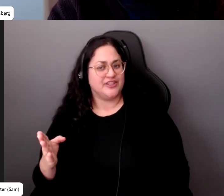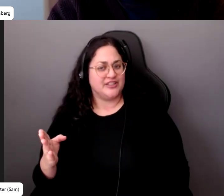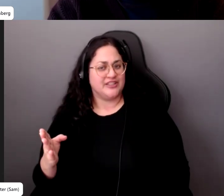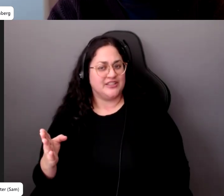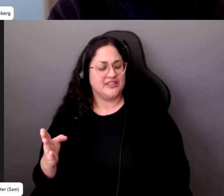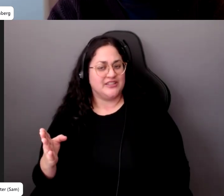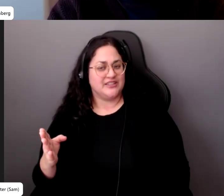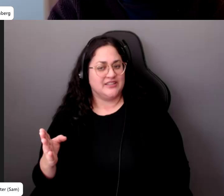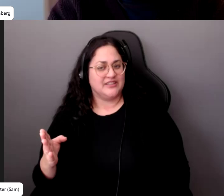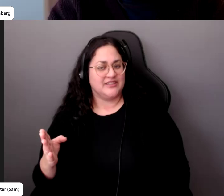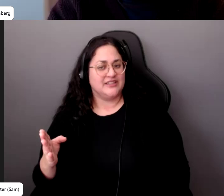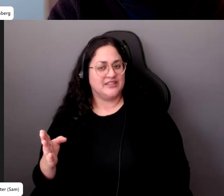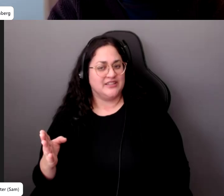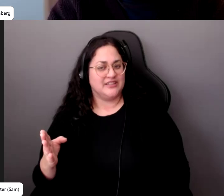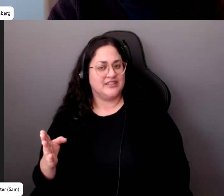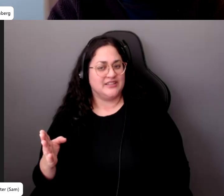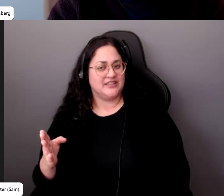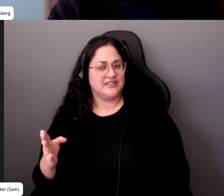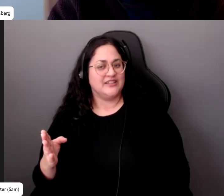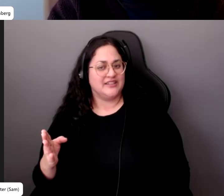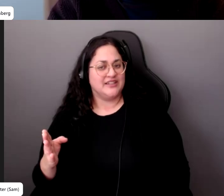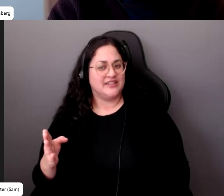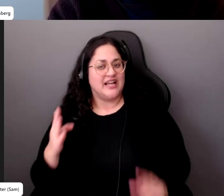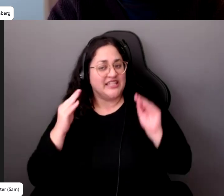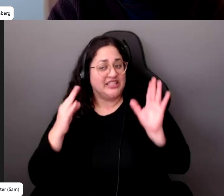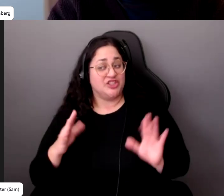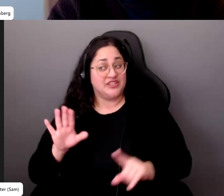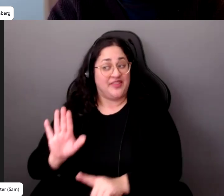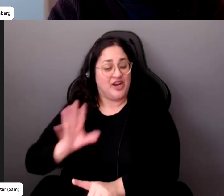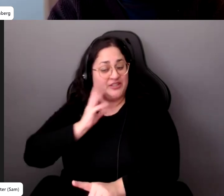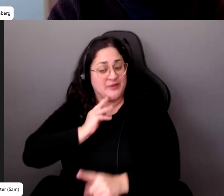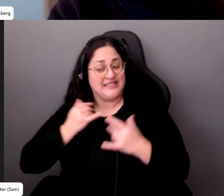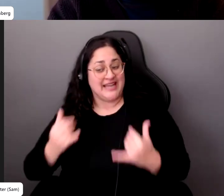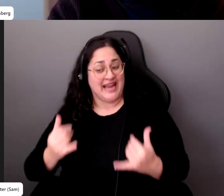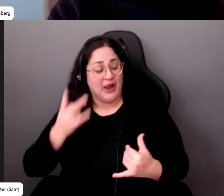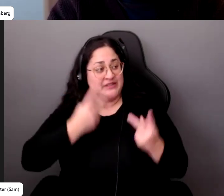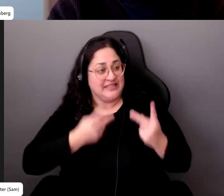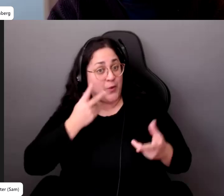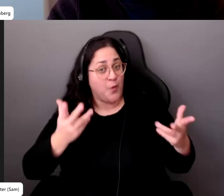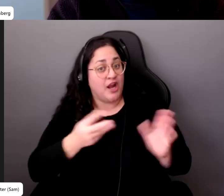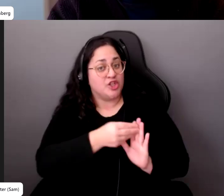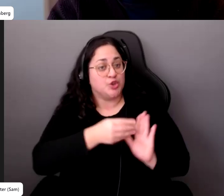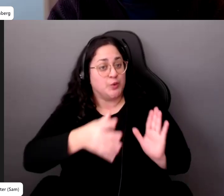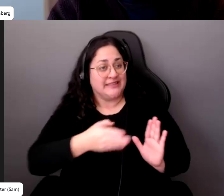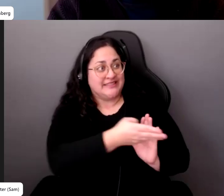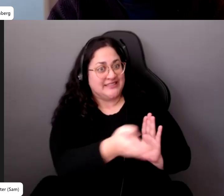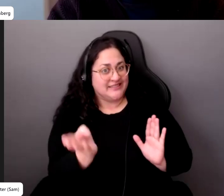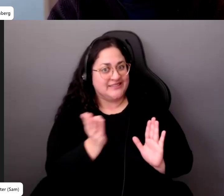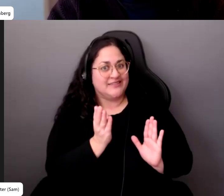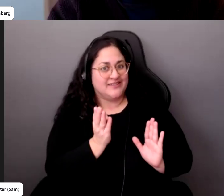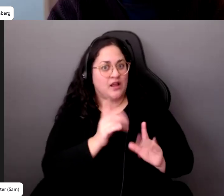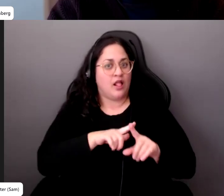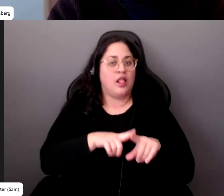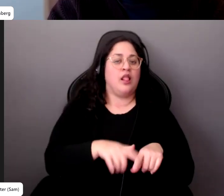telling their students and their parents not to rely on ChatGPT for everything, both because it's not perfect